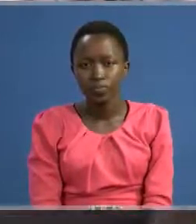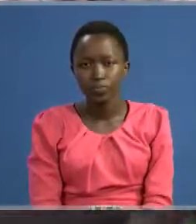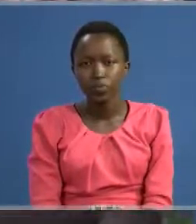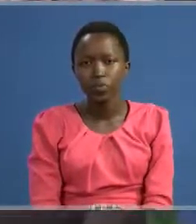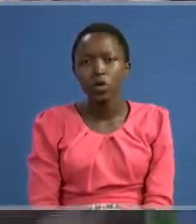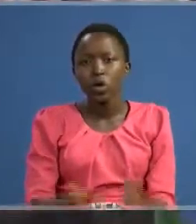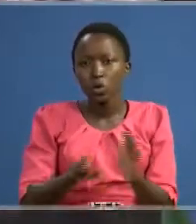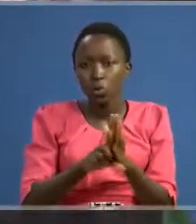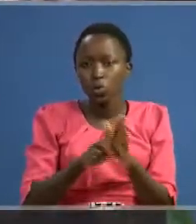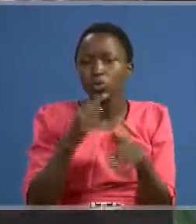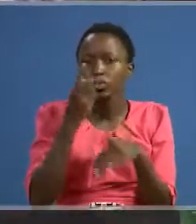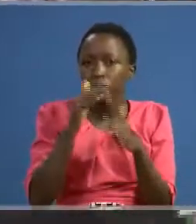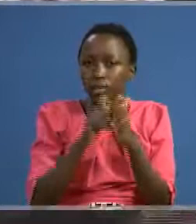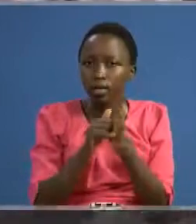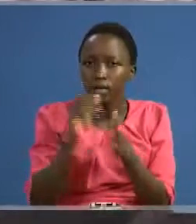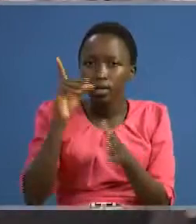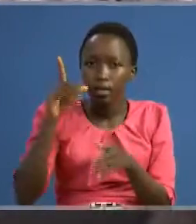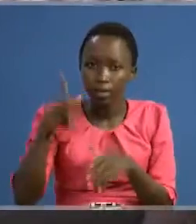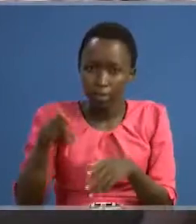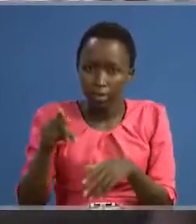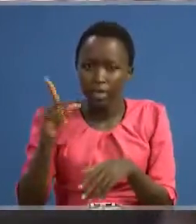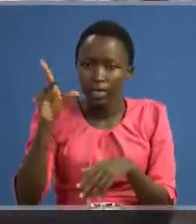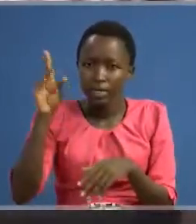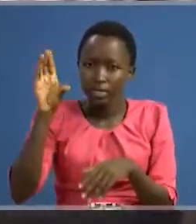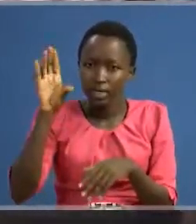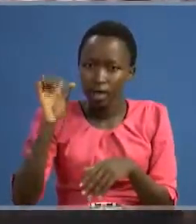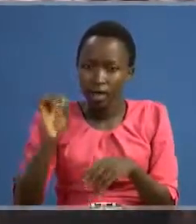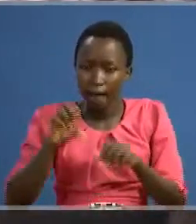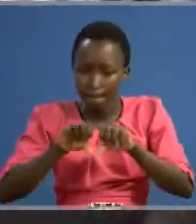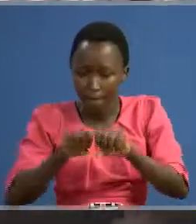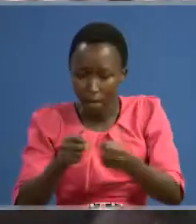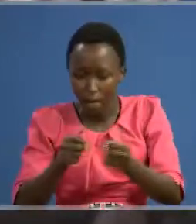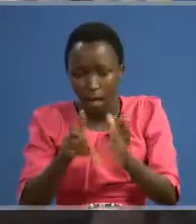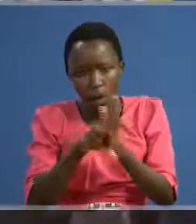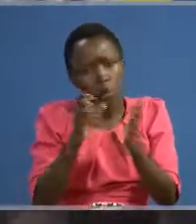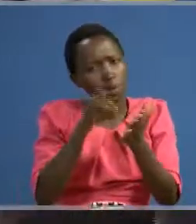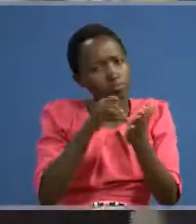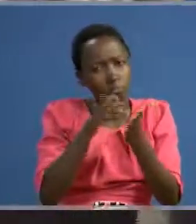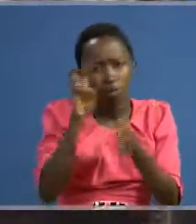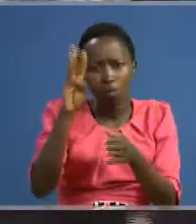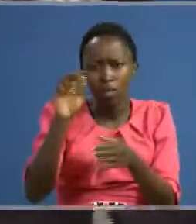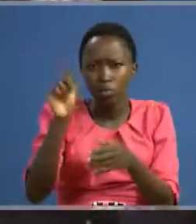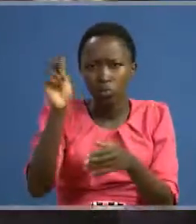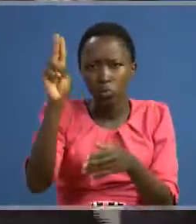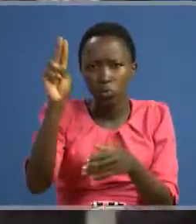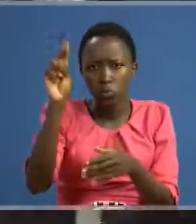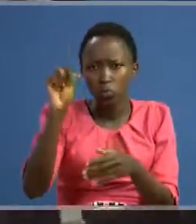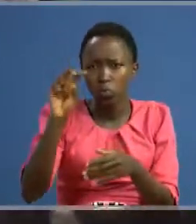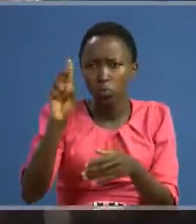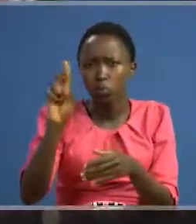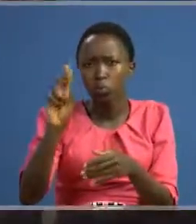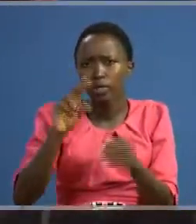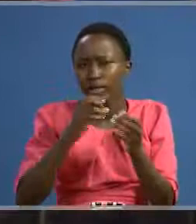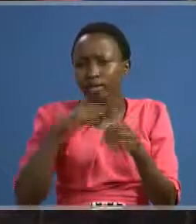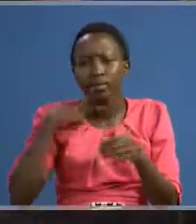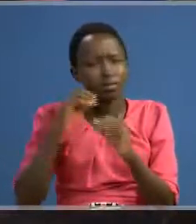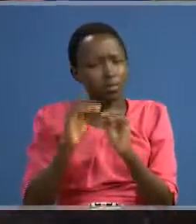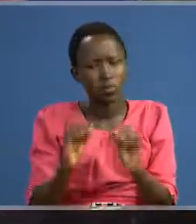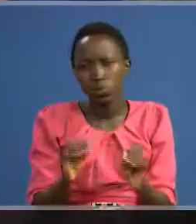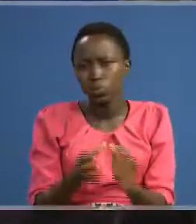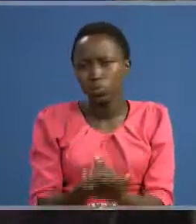The lawsuit claims that DPP DCIA broke the law and that he was not involved in Matungulu killings.